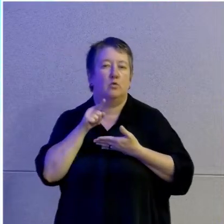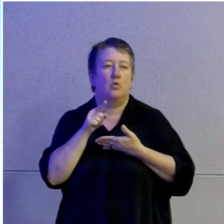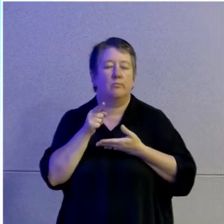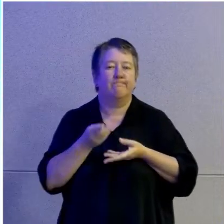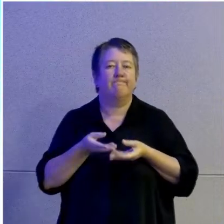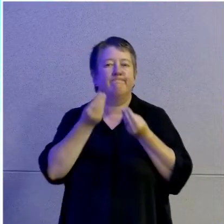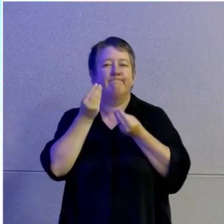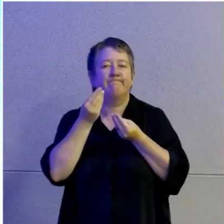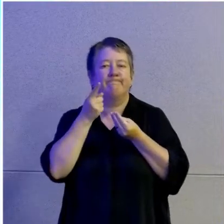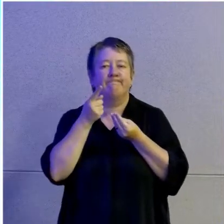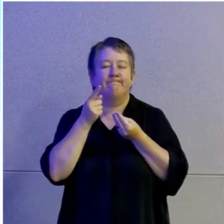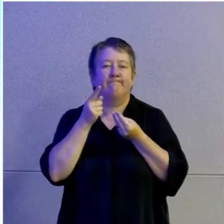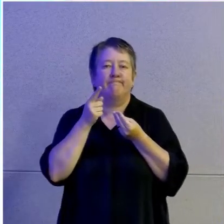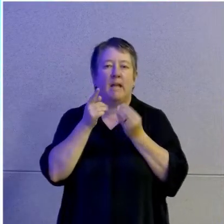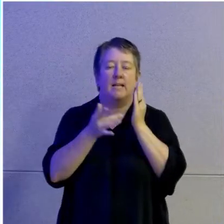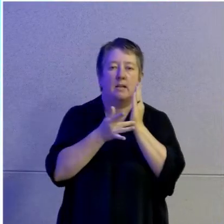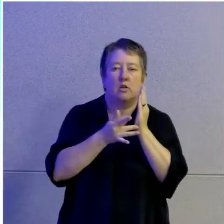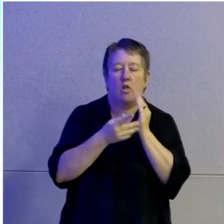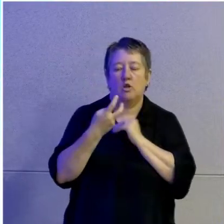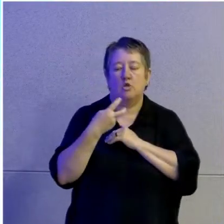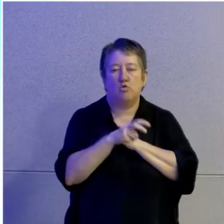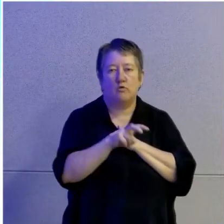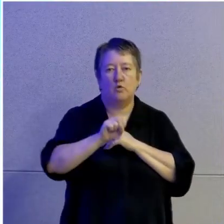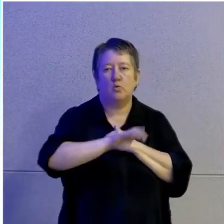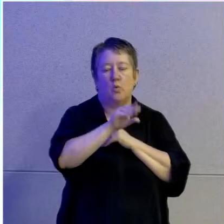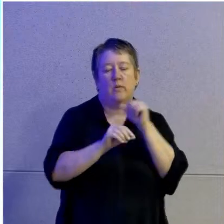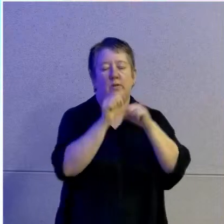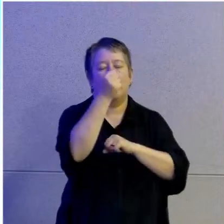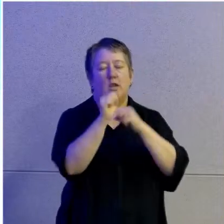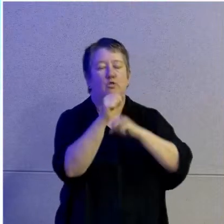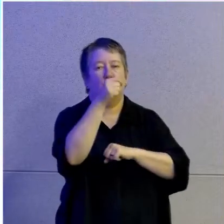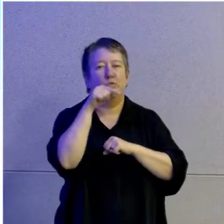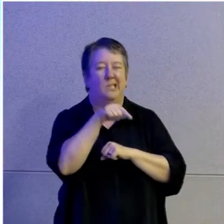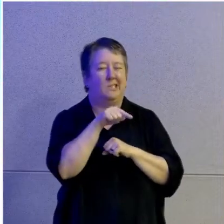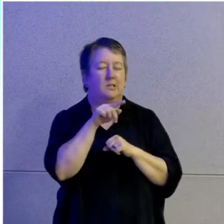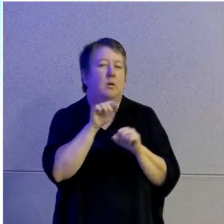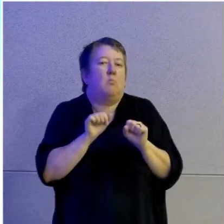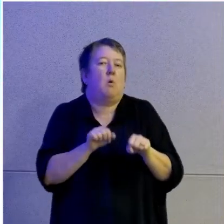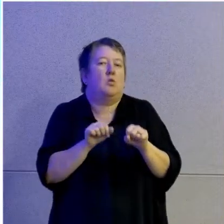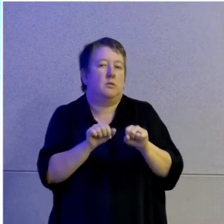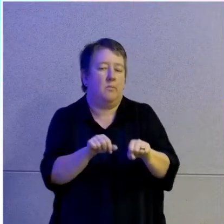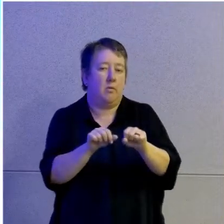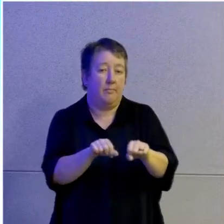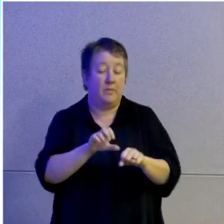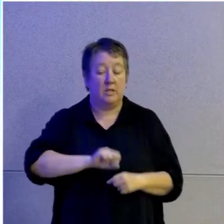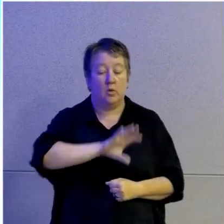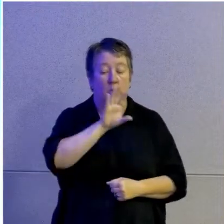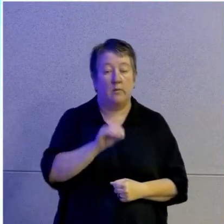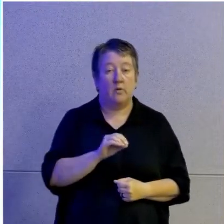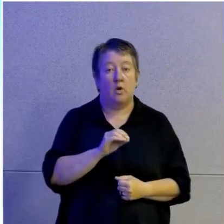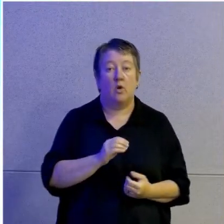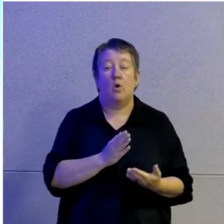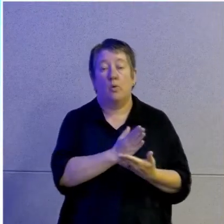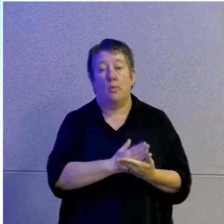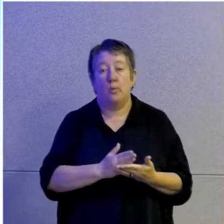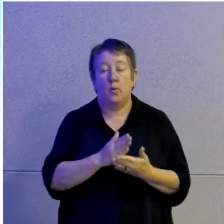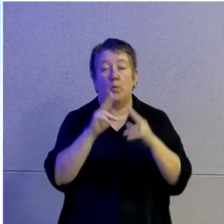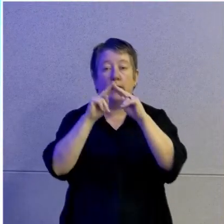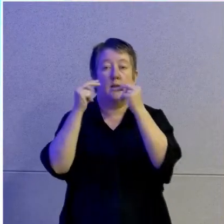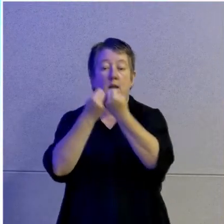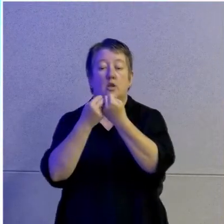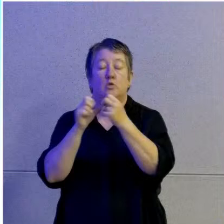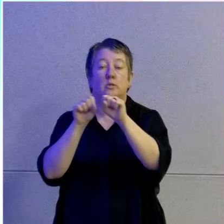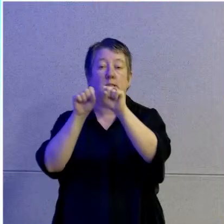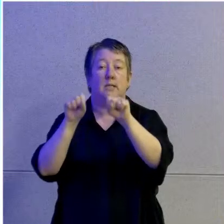of technology transferred to South African industry. South Africa, through the National System of Innovation,